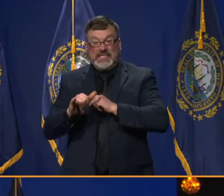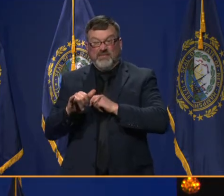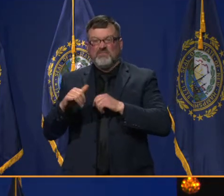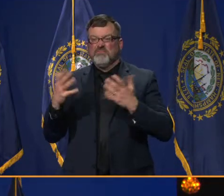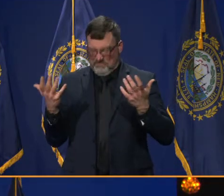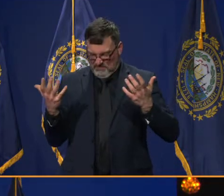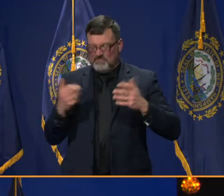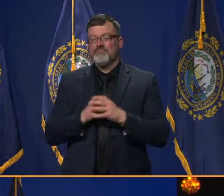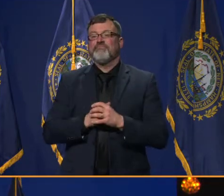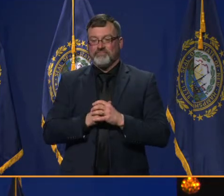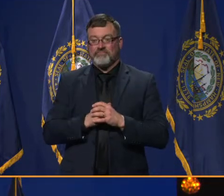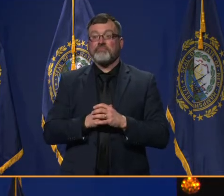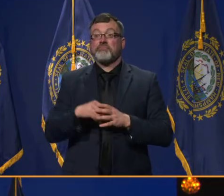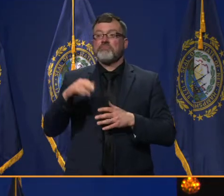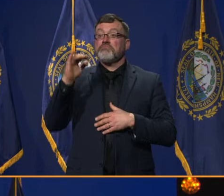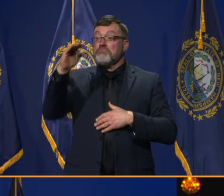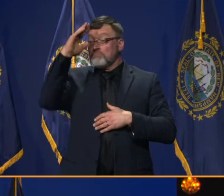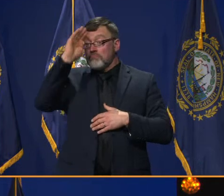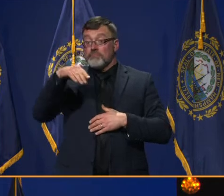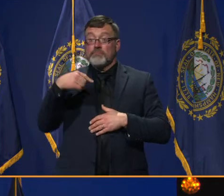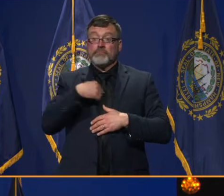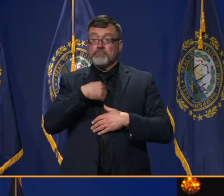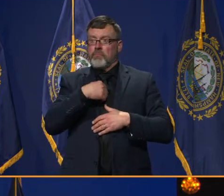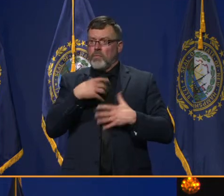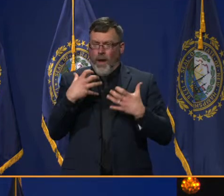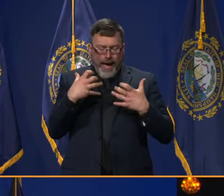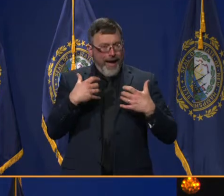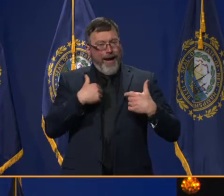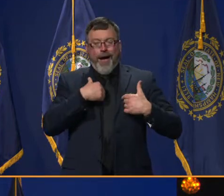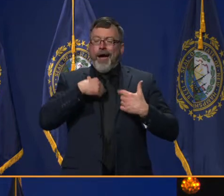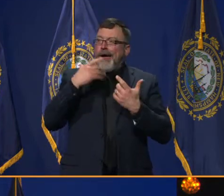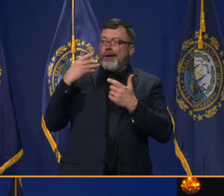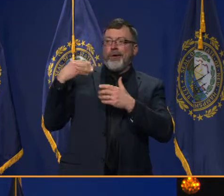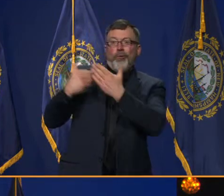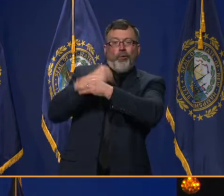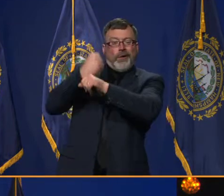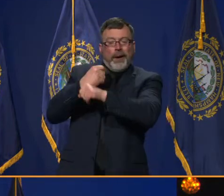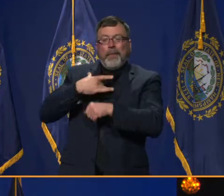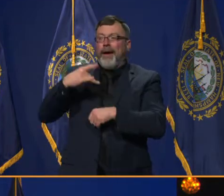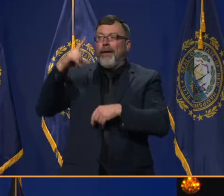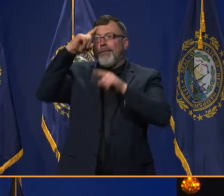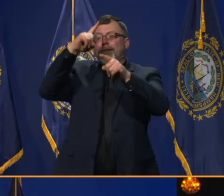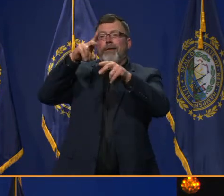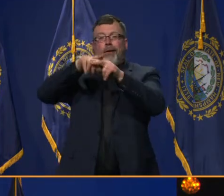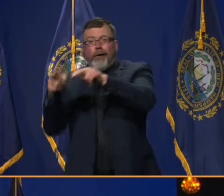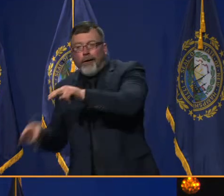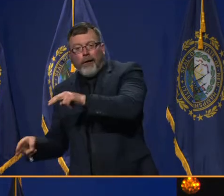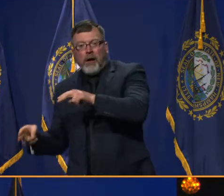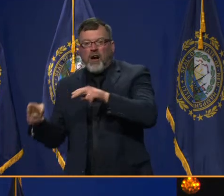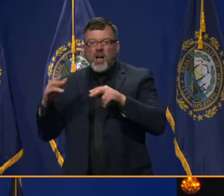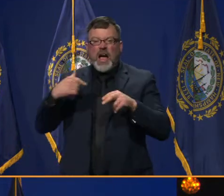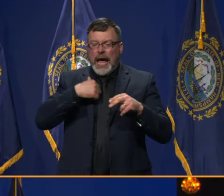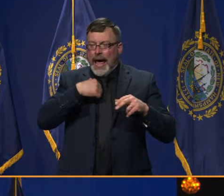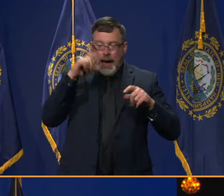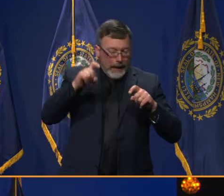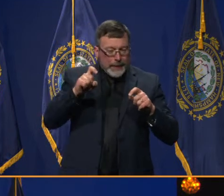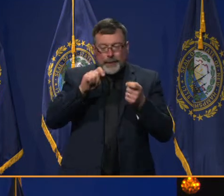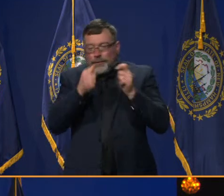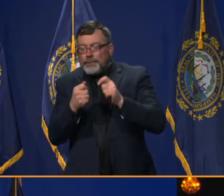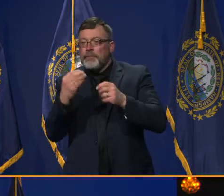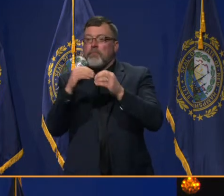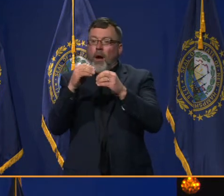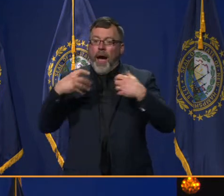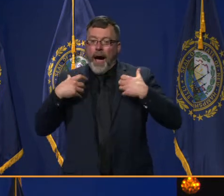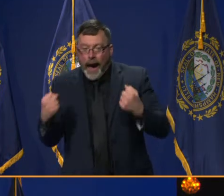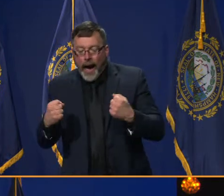like resolving to lose a few pounds, right, at the beginning of the new year. We certainly need to eat healthier and to work out, but the truest catalyst